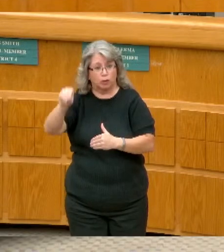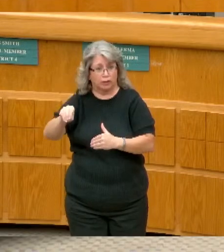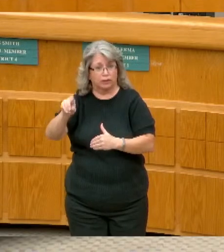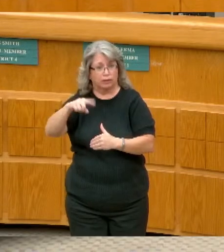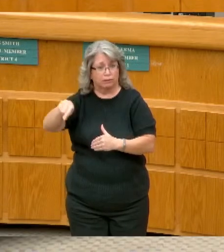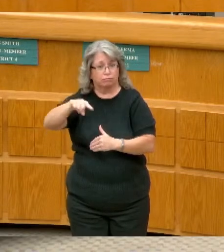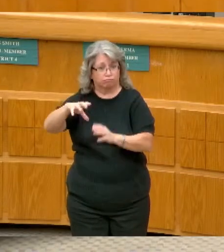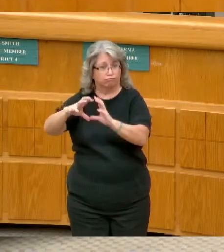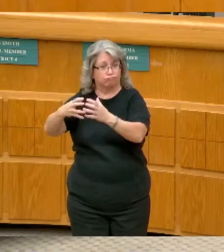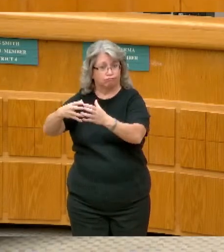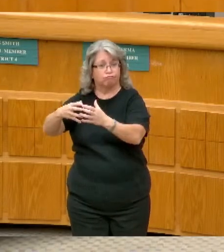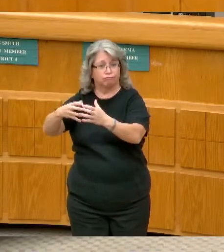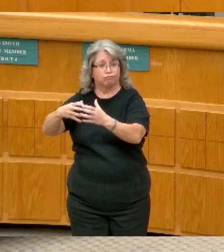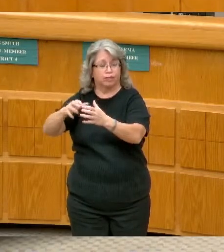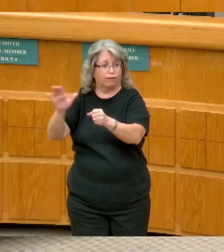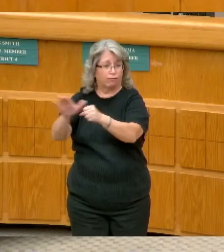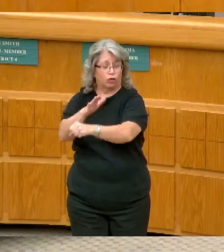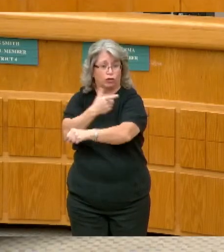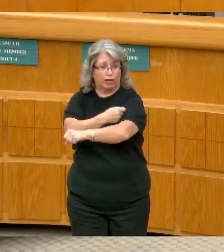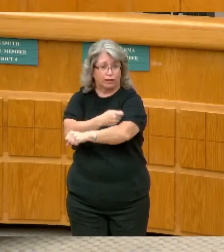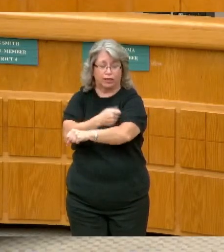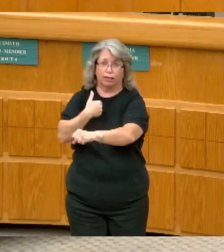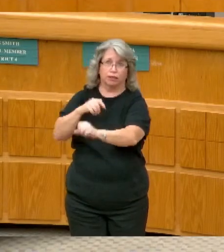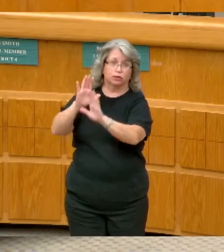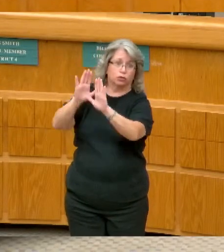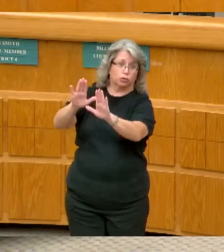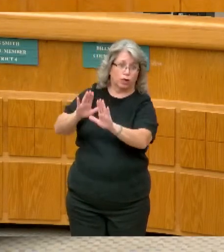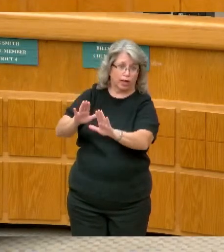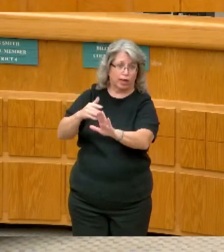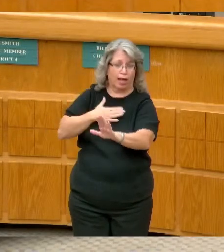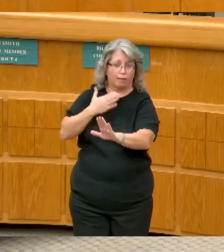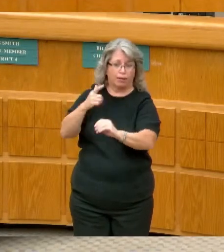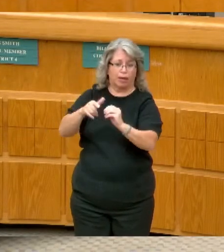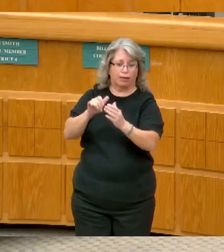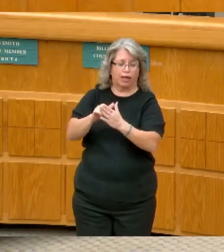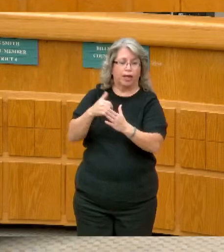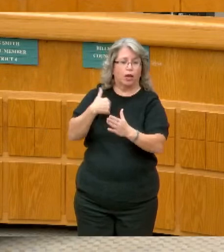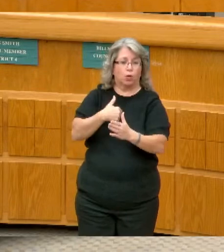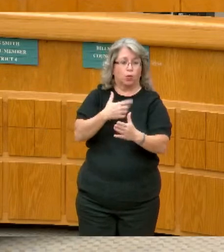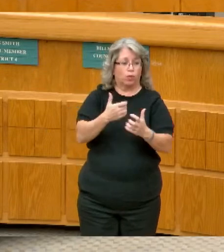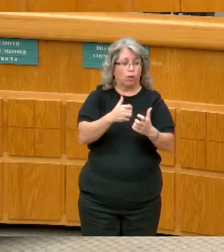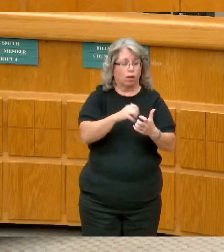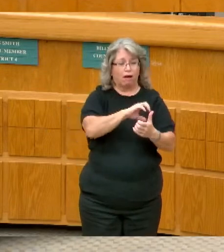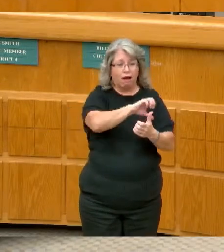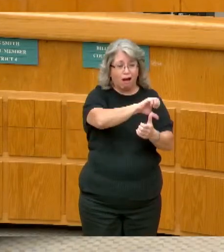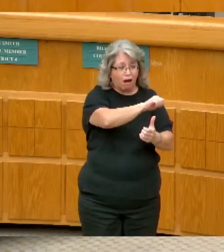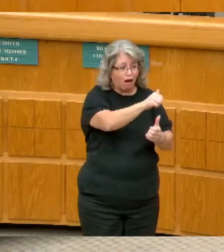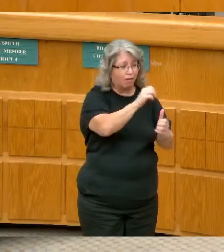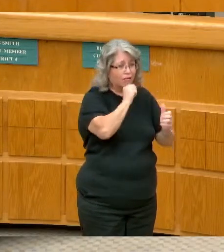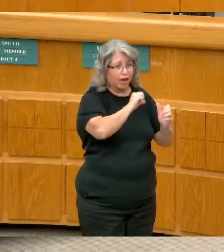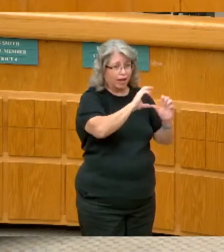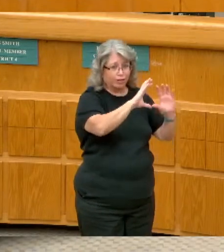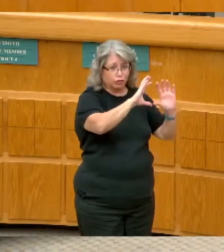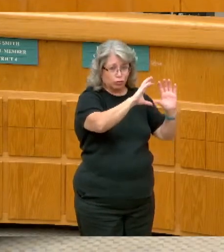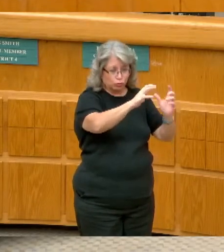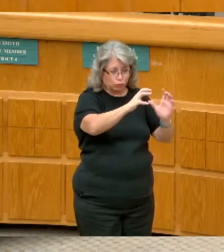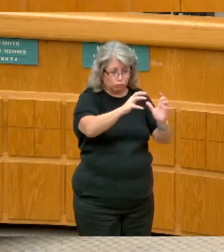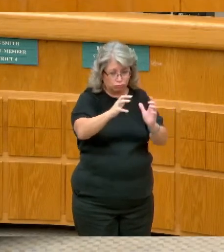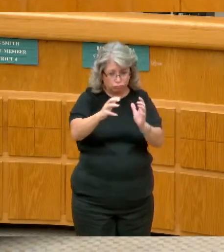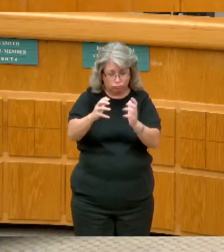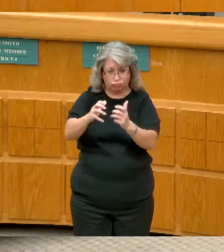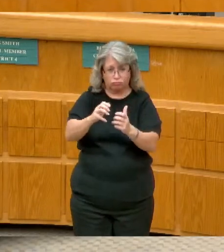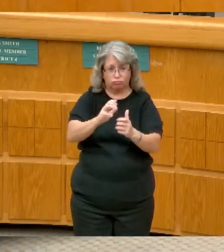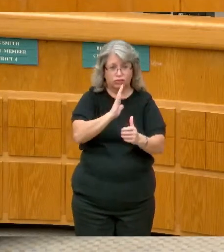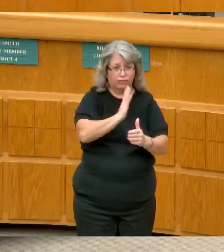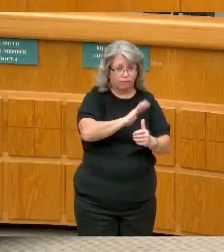vaccinated. That's a great number. We're glad that they're there. But we need to get everybody in between there from the 5 years of age and